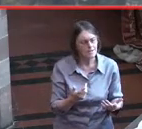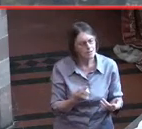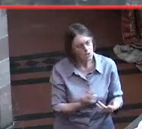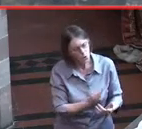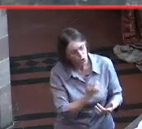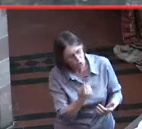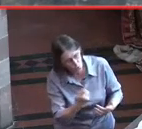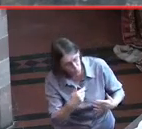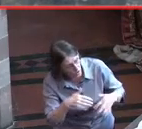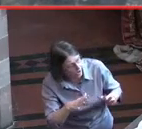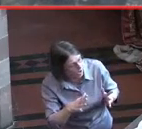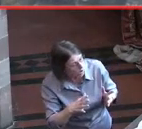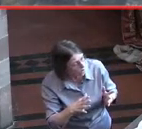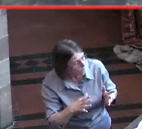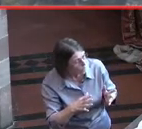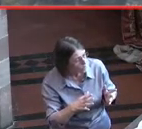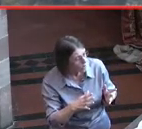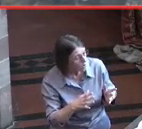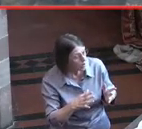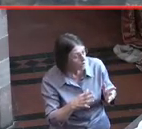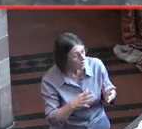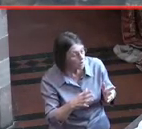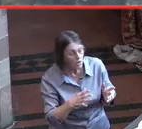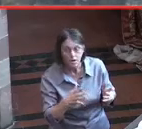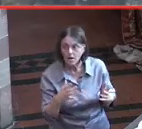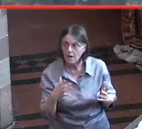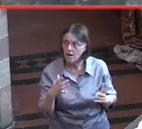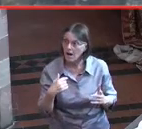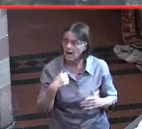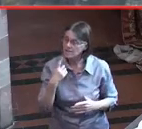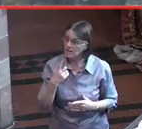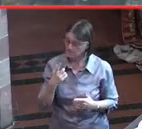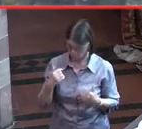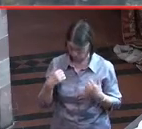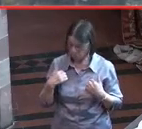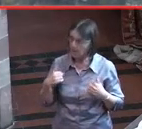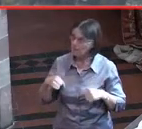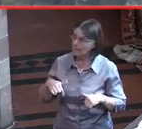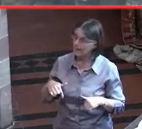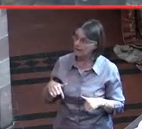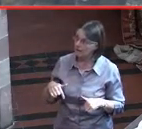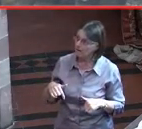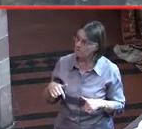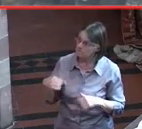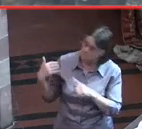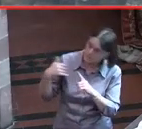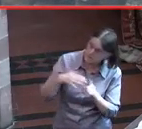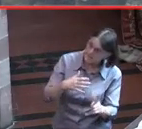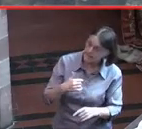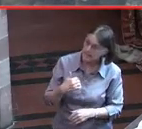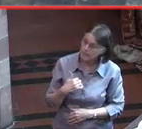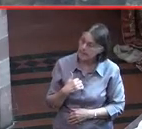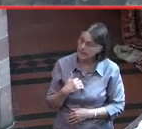us?" And I said, "Here I am, send me."